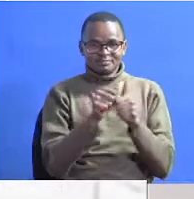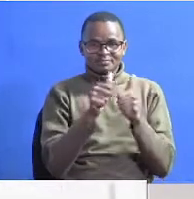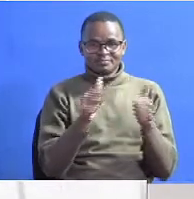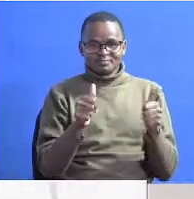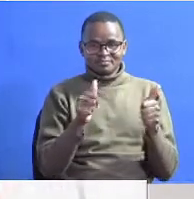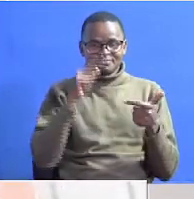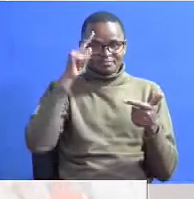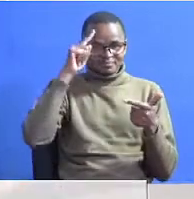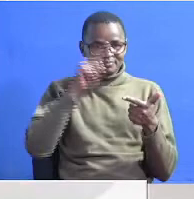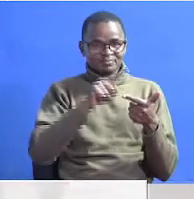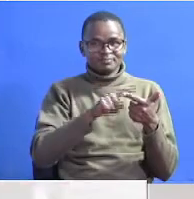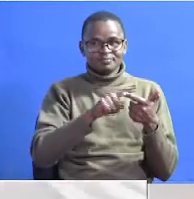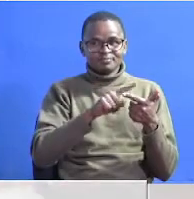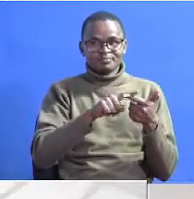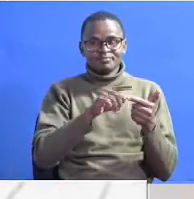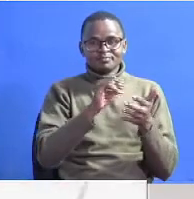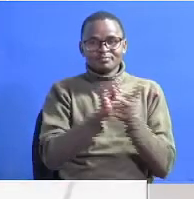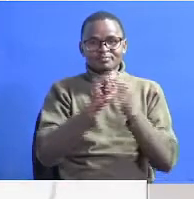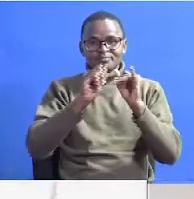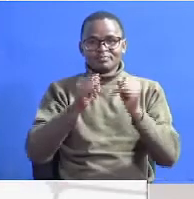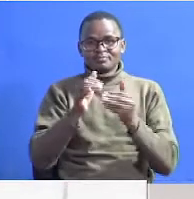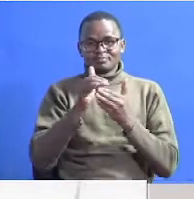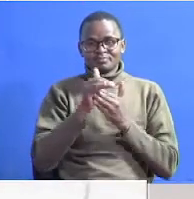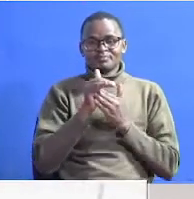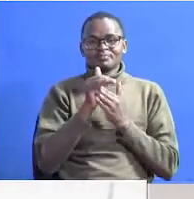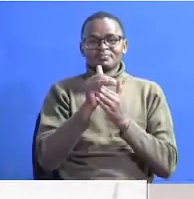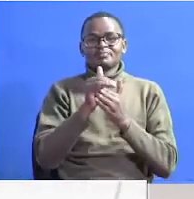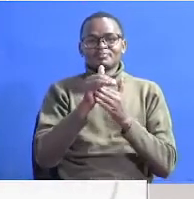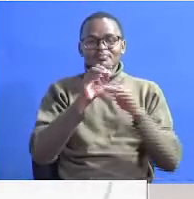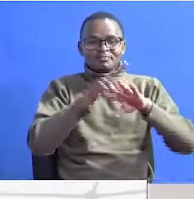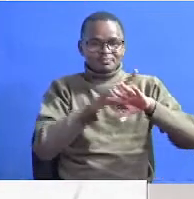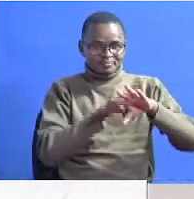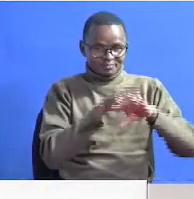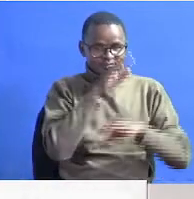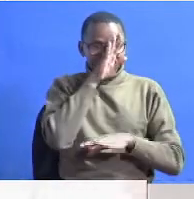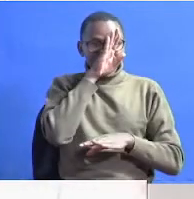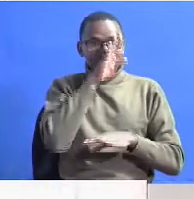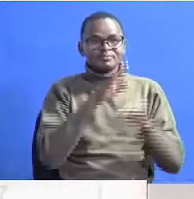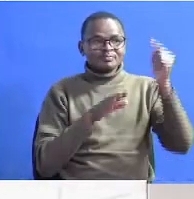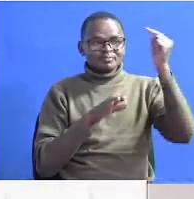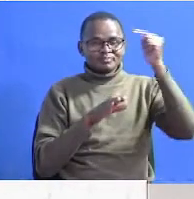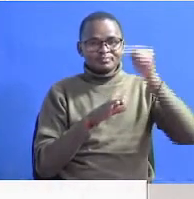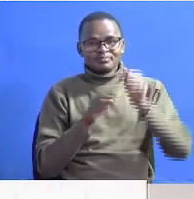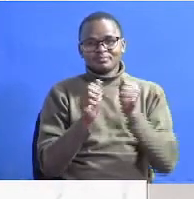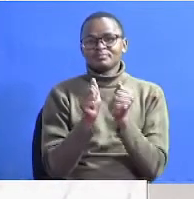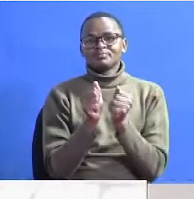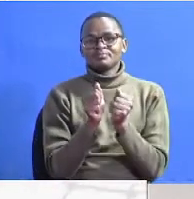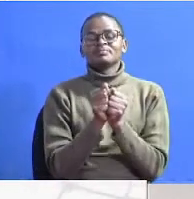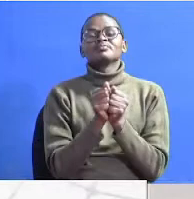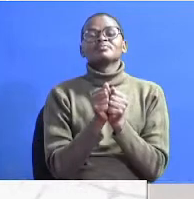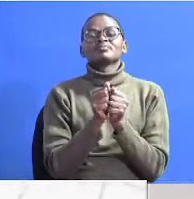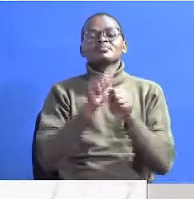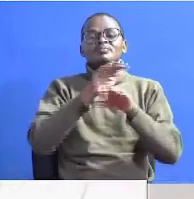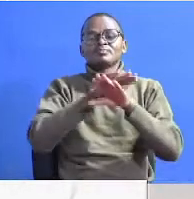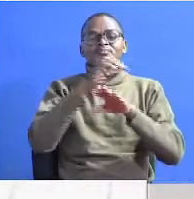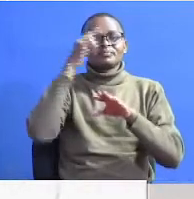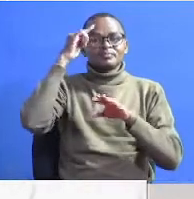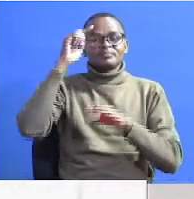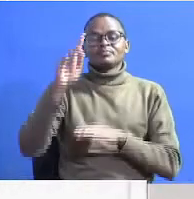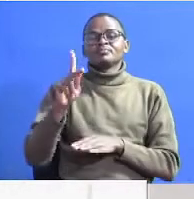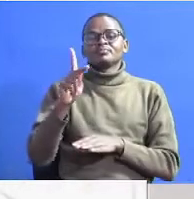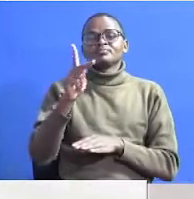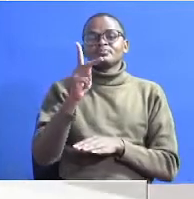being optimistic that the new leadership, the new dawn shall be, coming in with goodies for Kenyans.